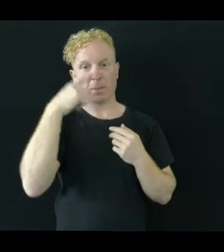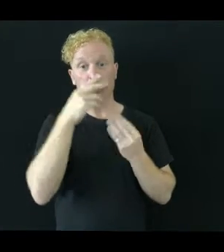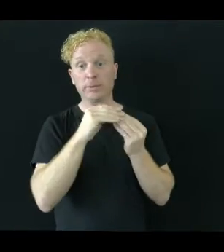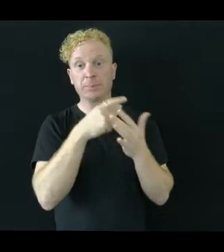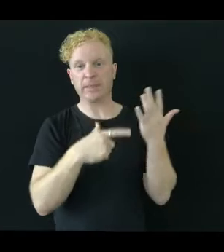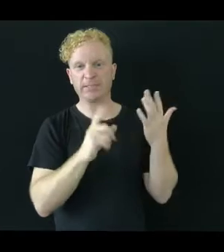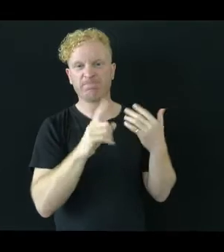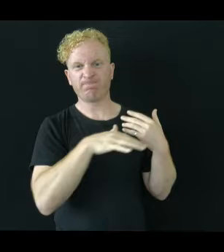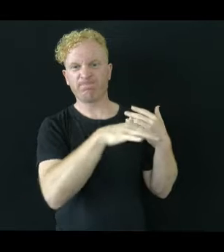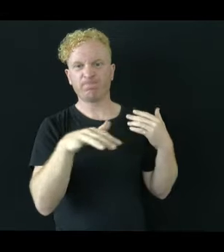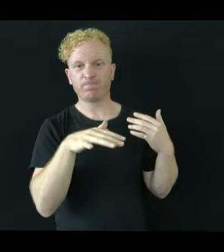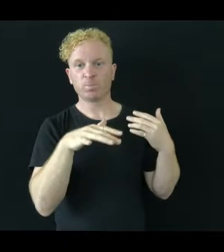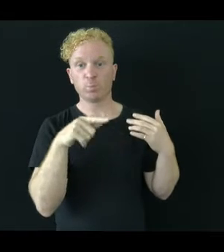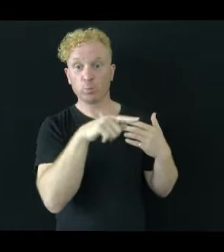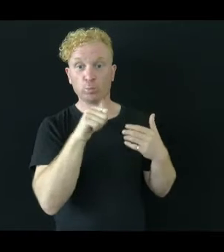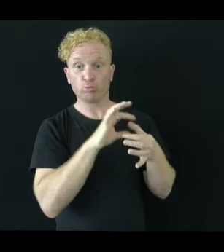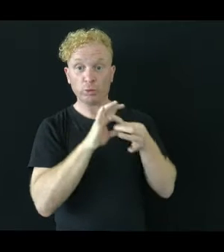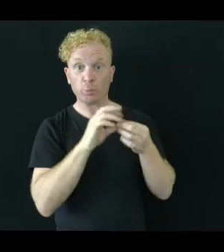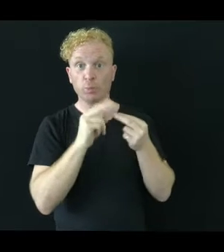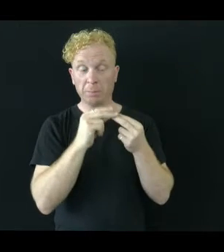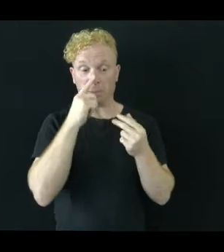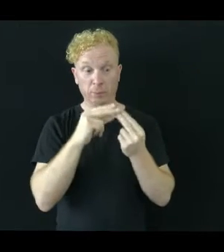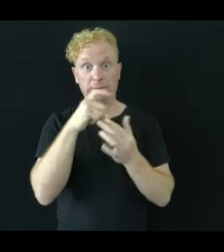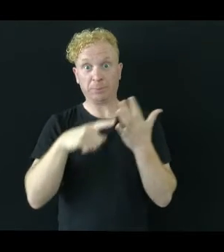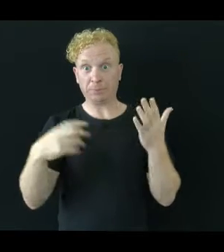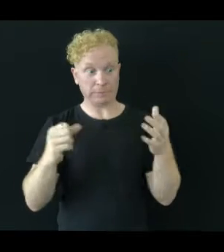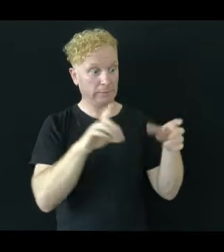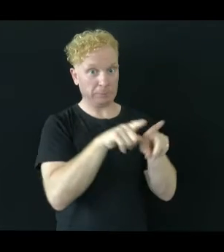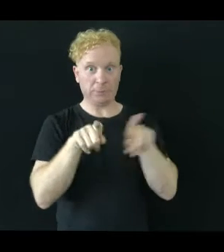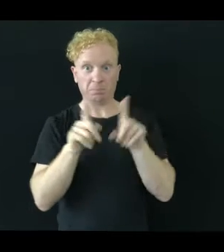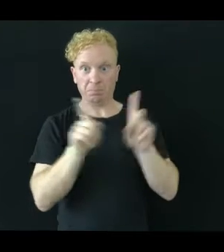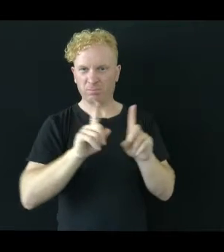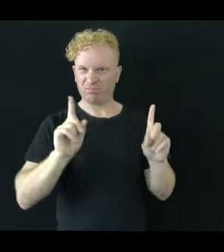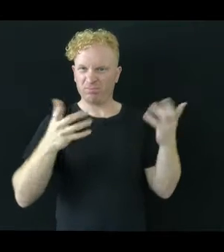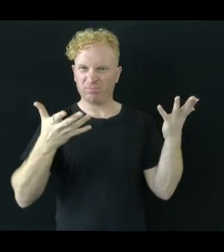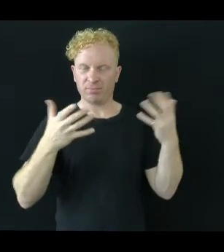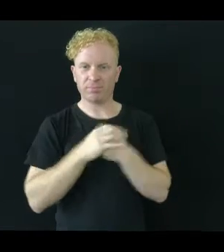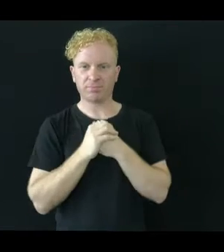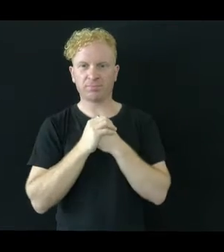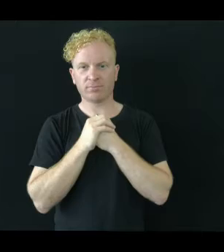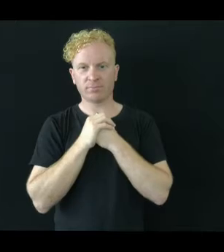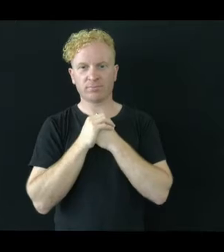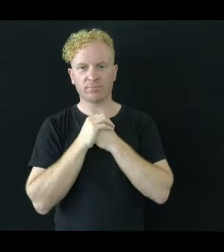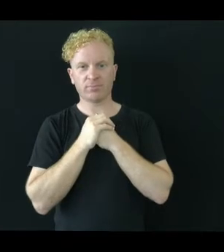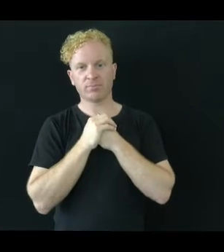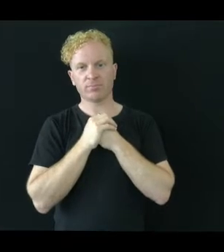with disabilities should only be in relationships with other people with disabilities?